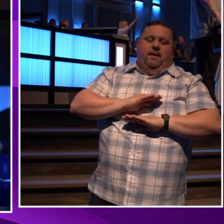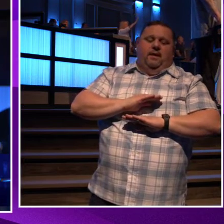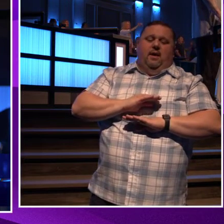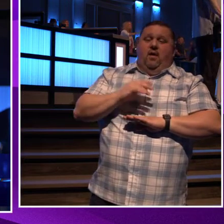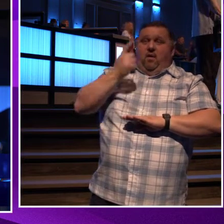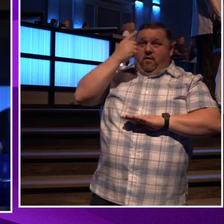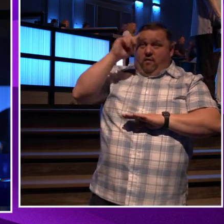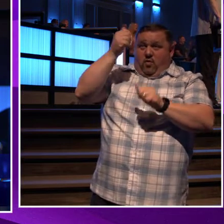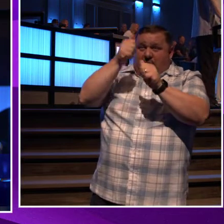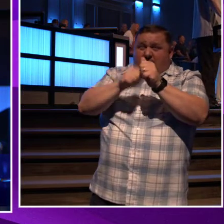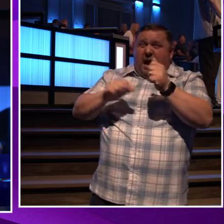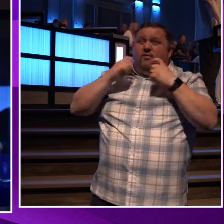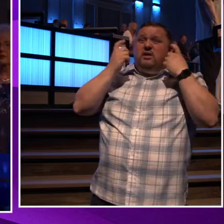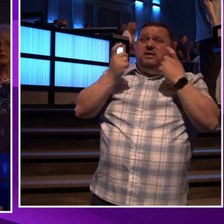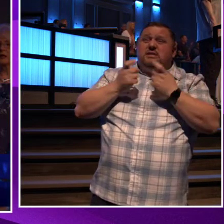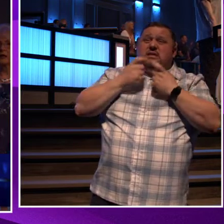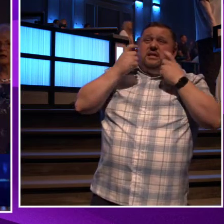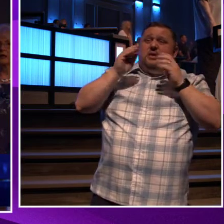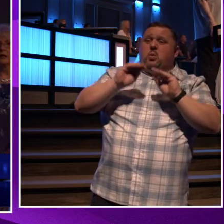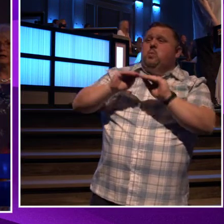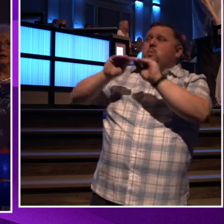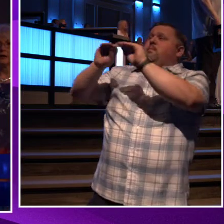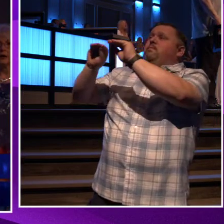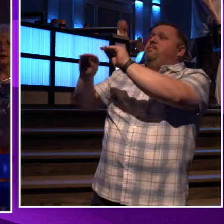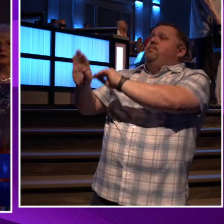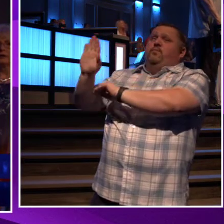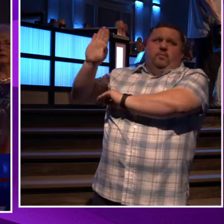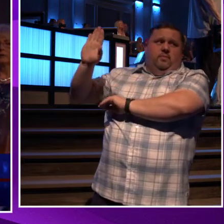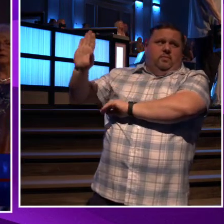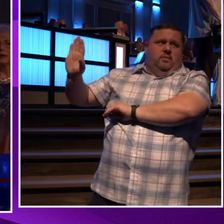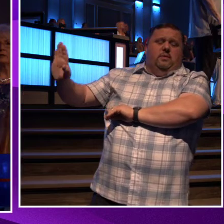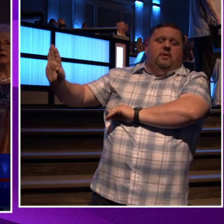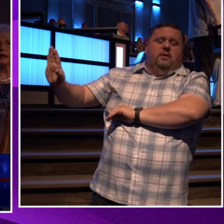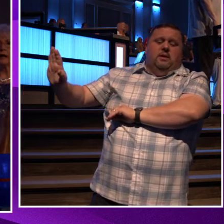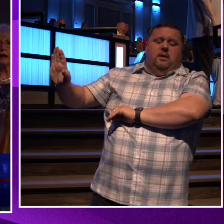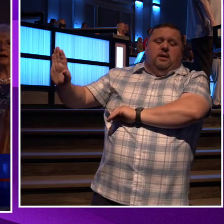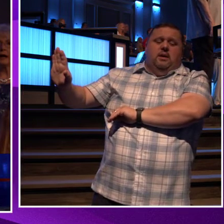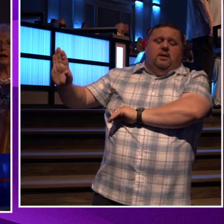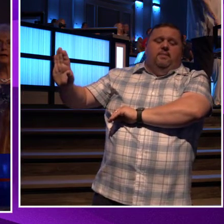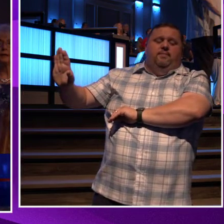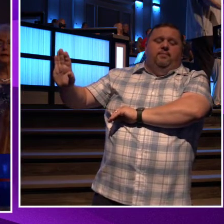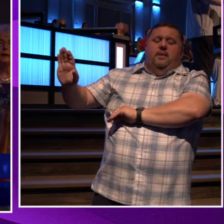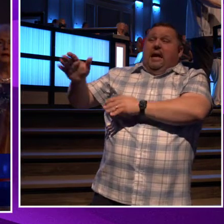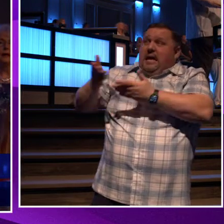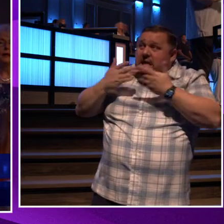satisfied. For every sin on him was laid.